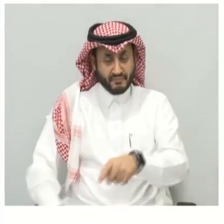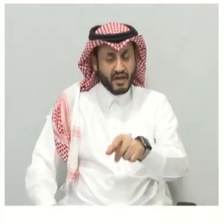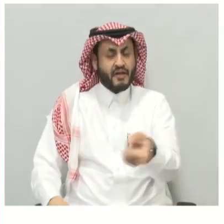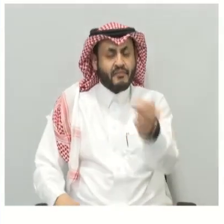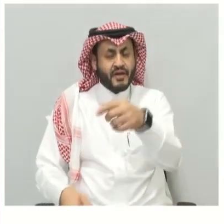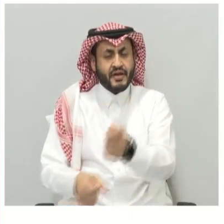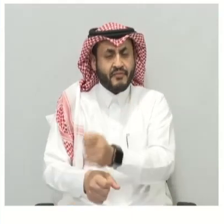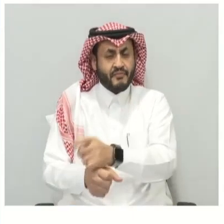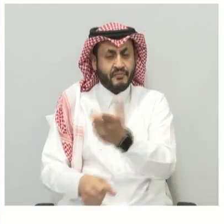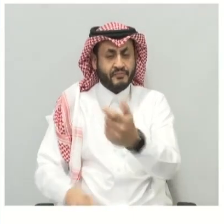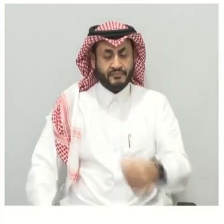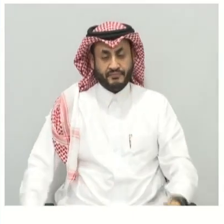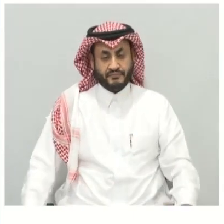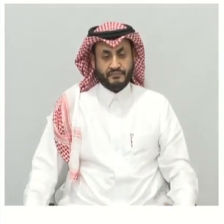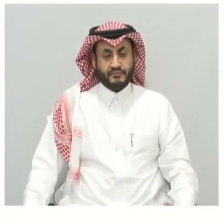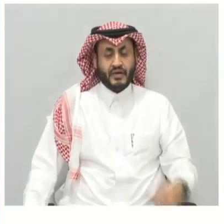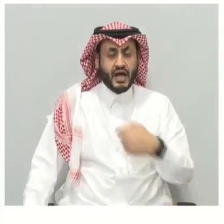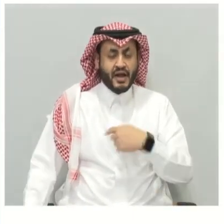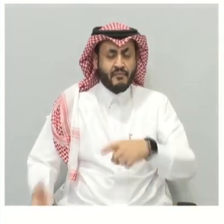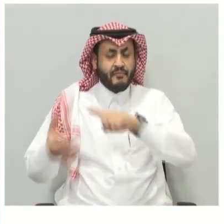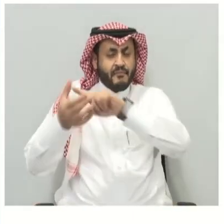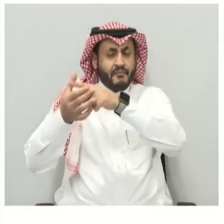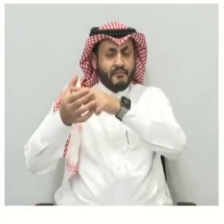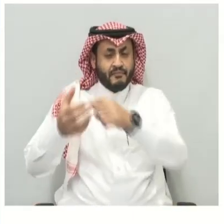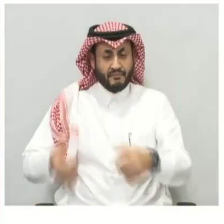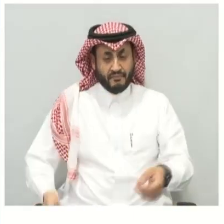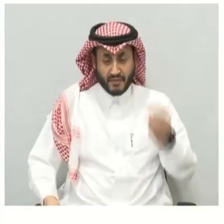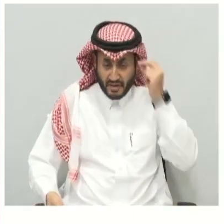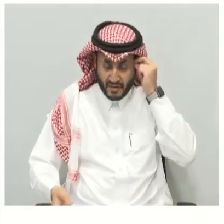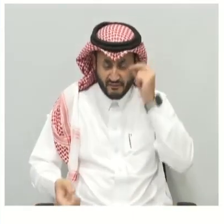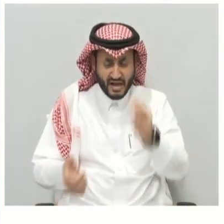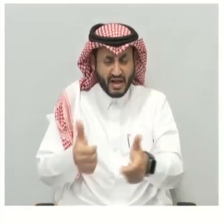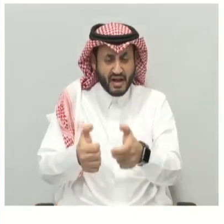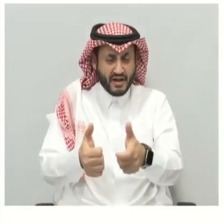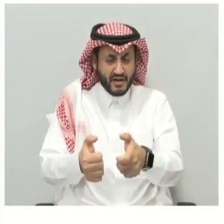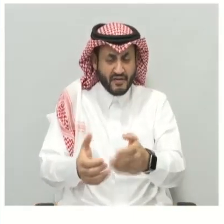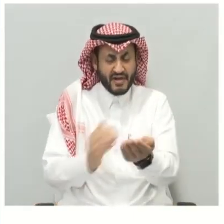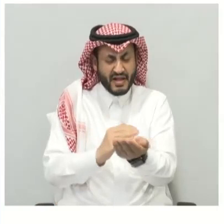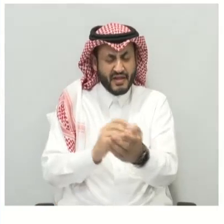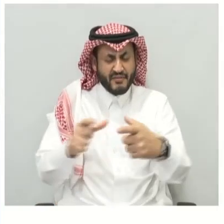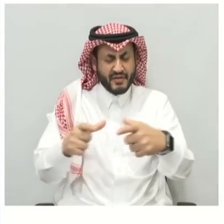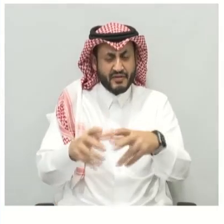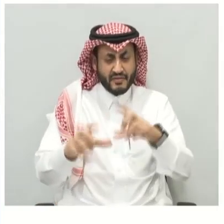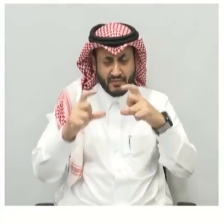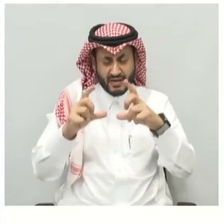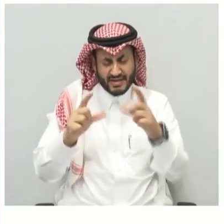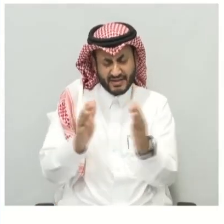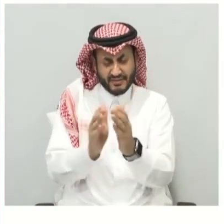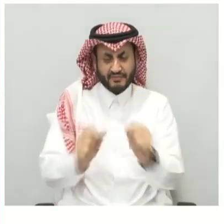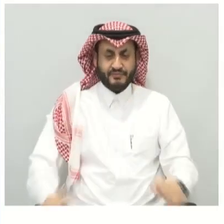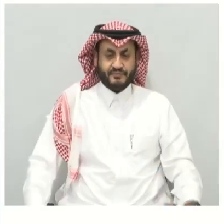be? I want to be a designer. You know, I want to design gadgets, computers, and